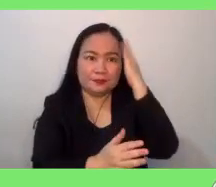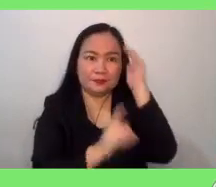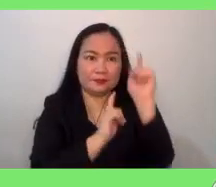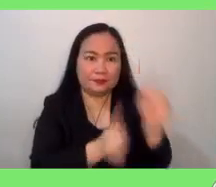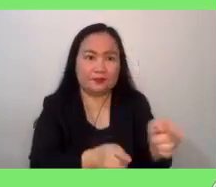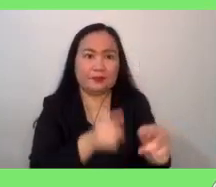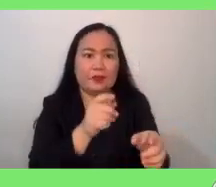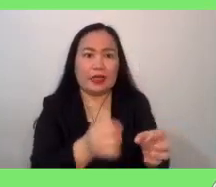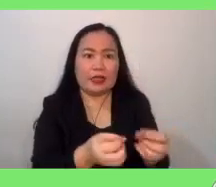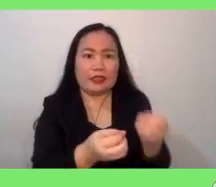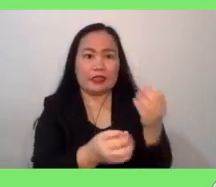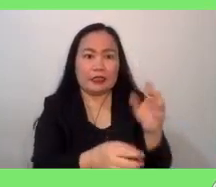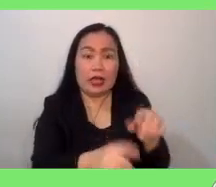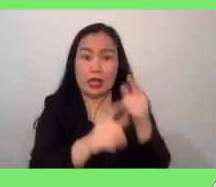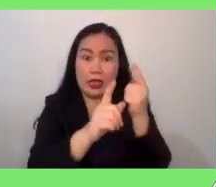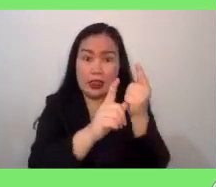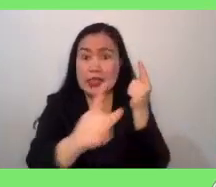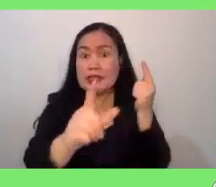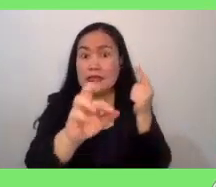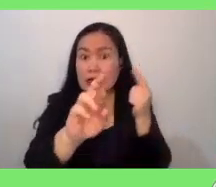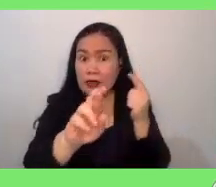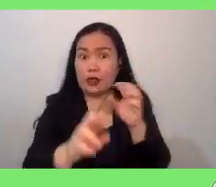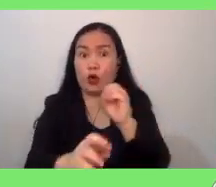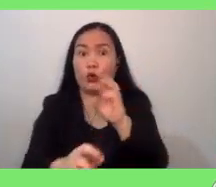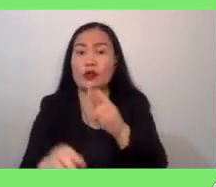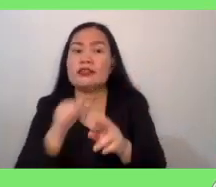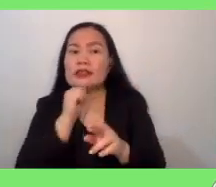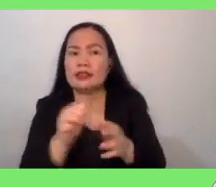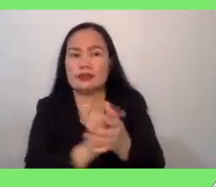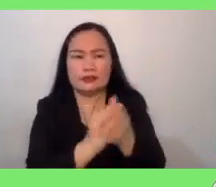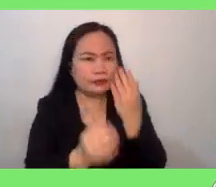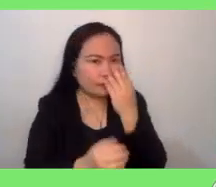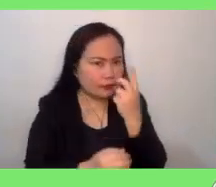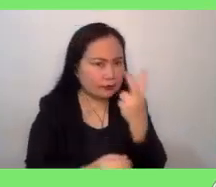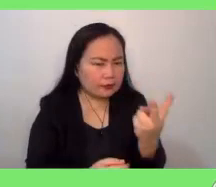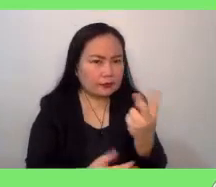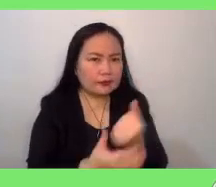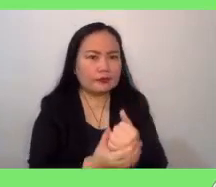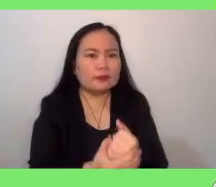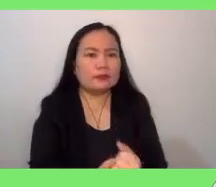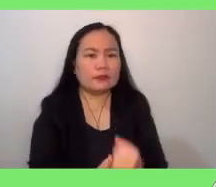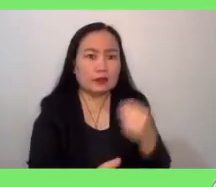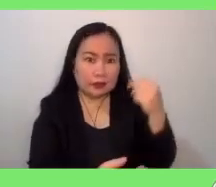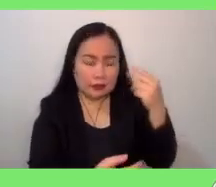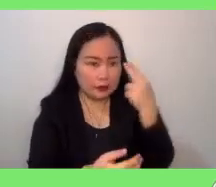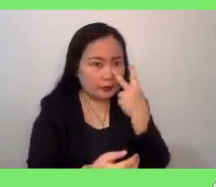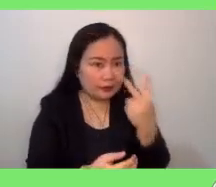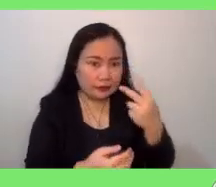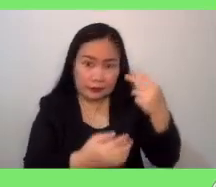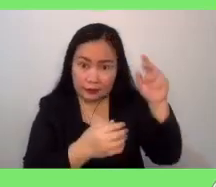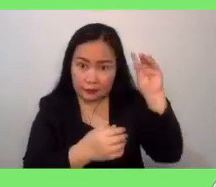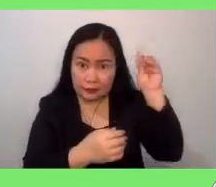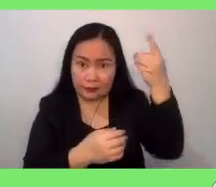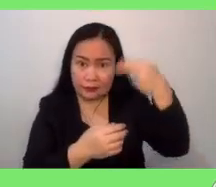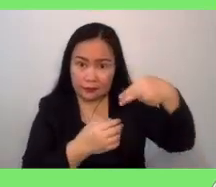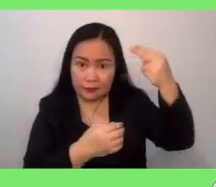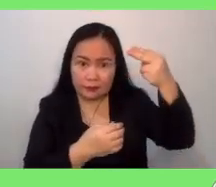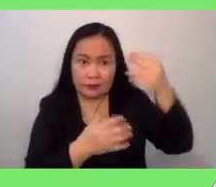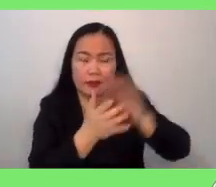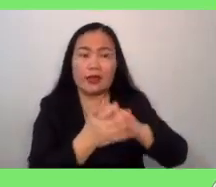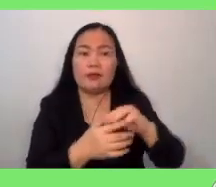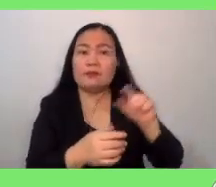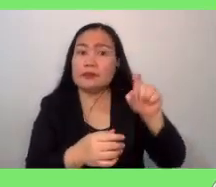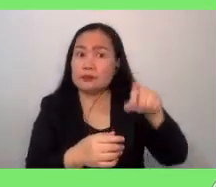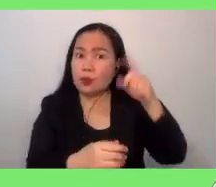if the given mathematical sentence is a linear equation or not. So, tingnan po natin ang highest degree. Dapat, ang highest degree